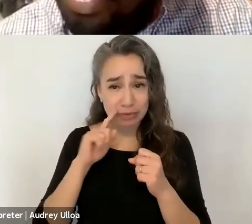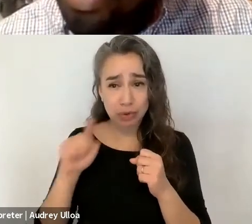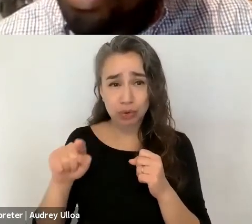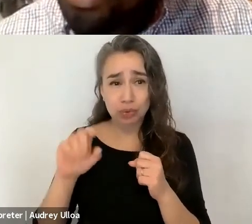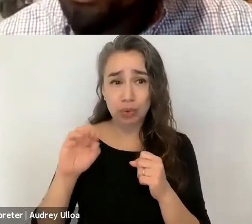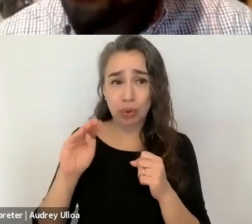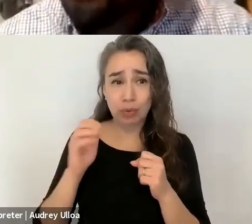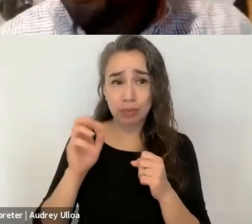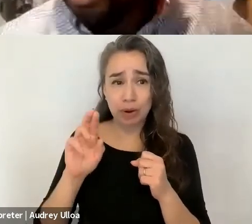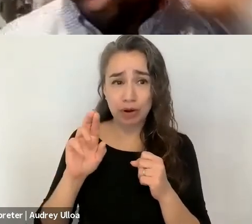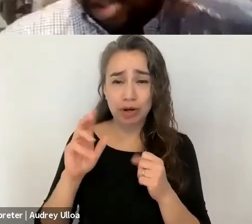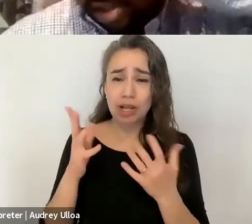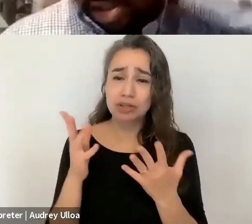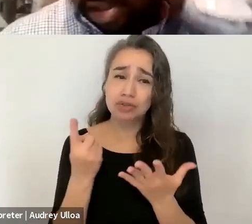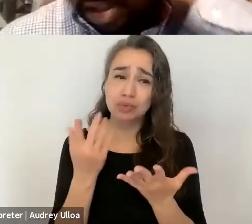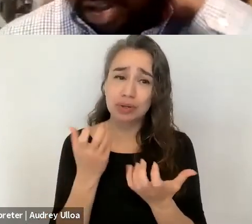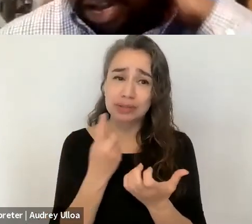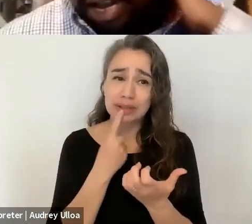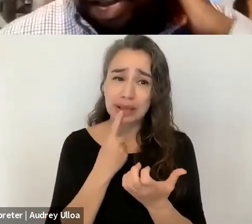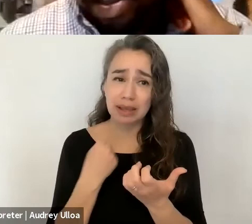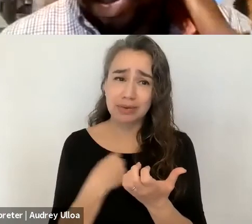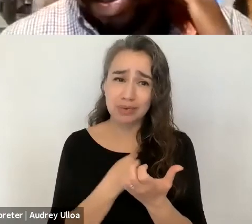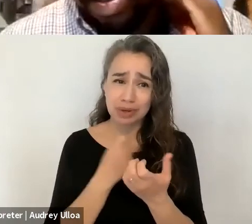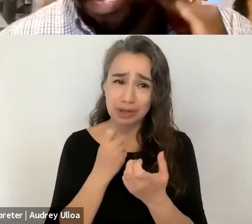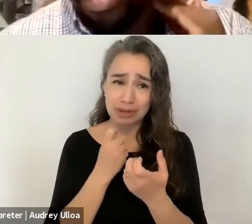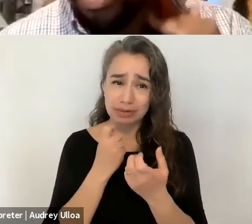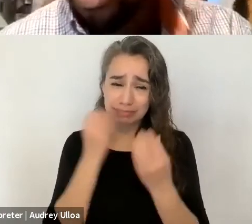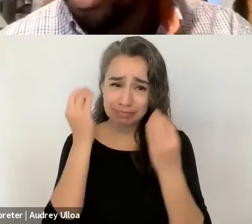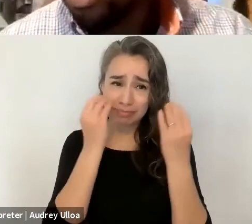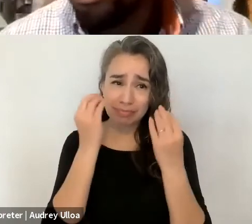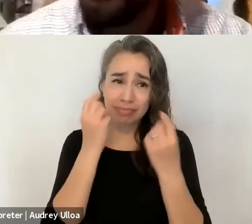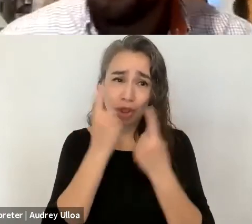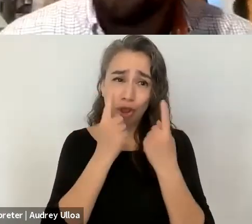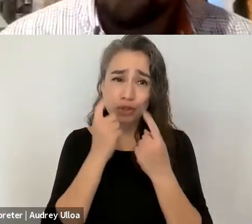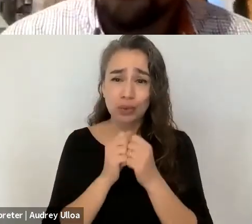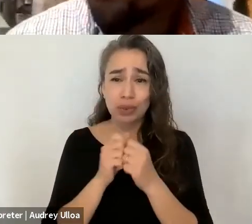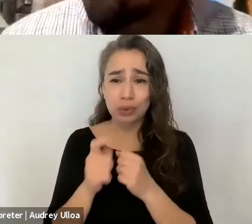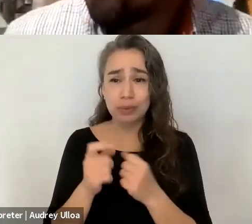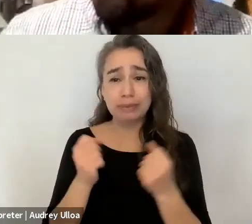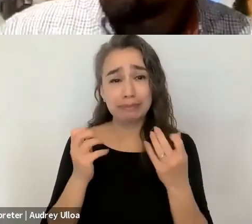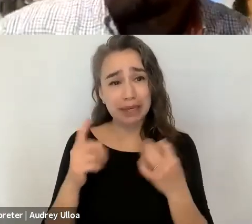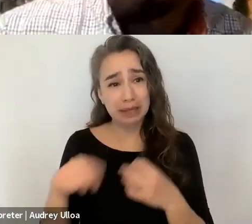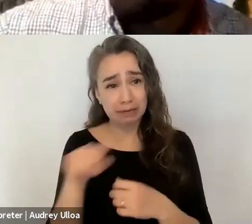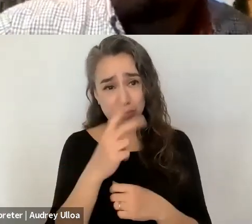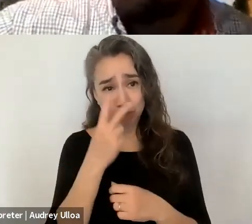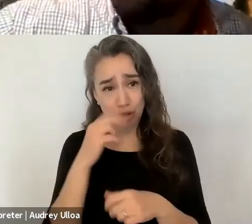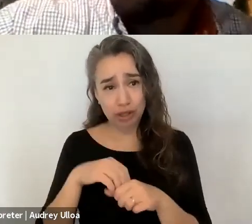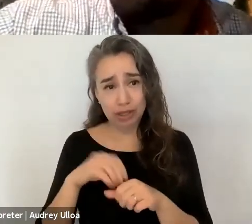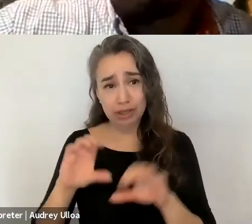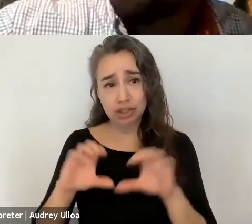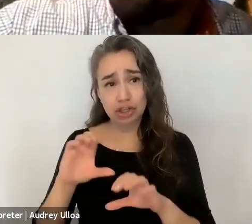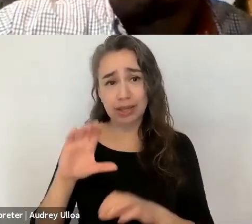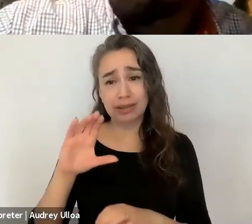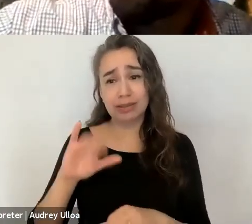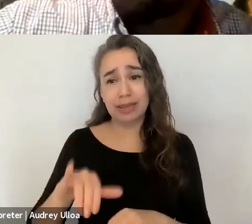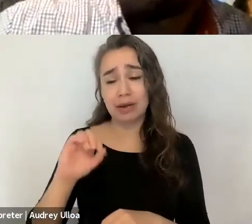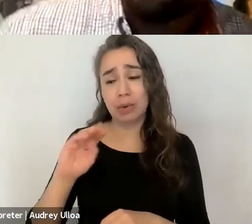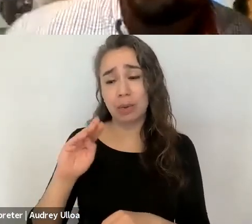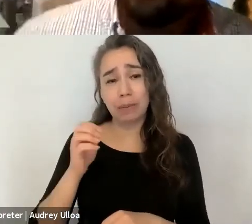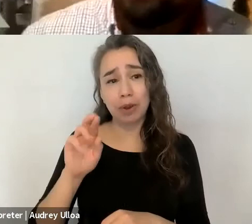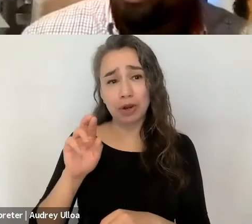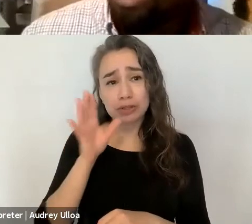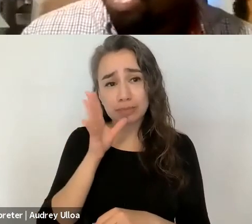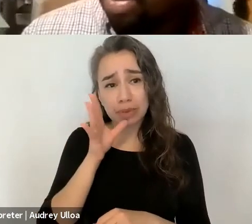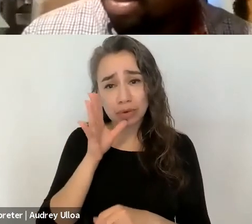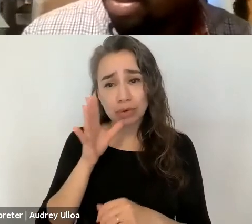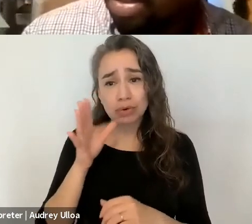our thoughts are with you. Many of you saw in the chat that Omar's mother is ill with